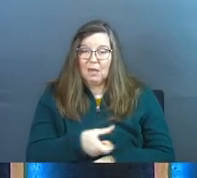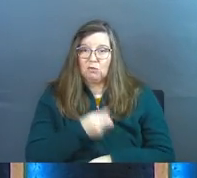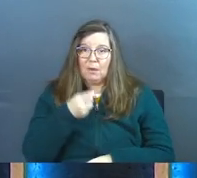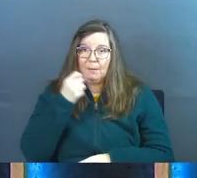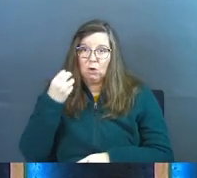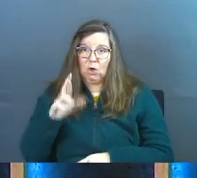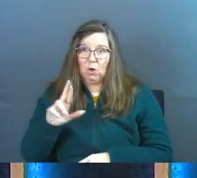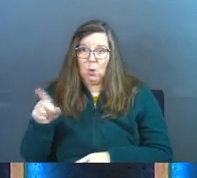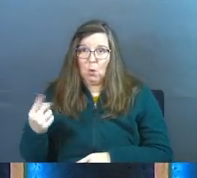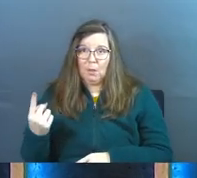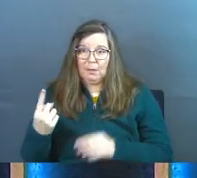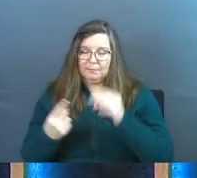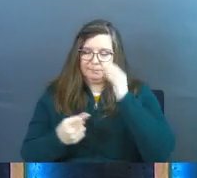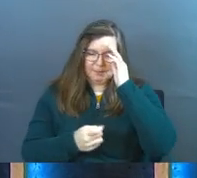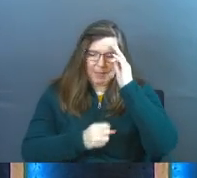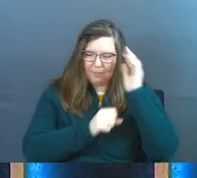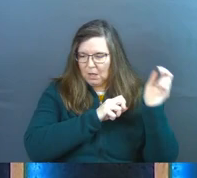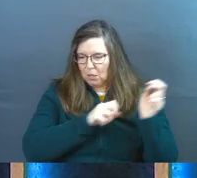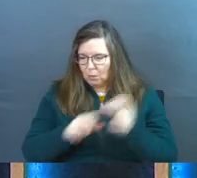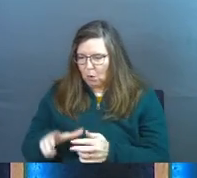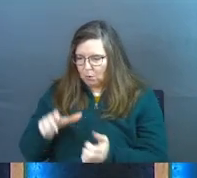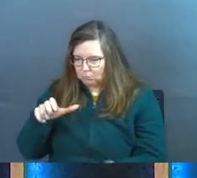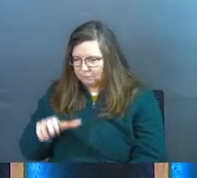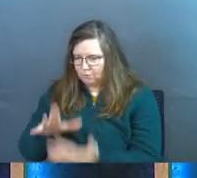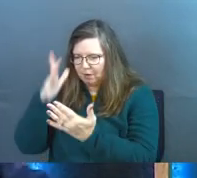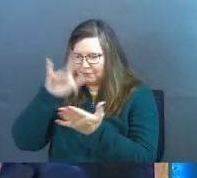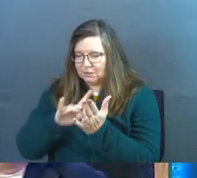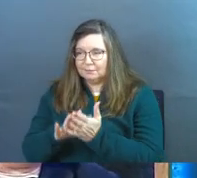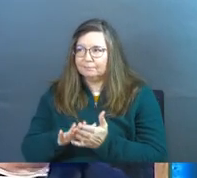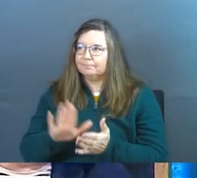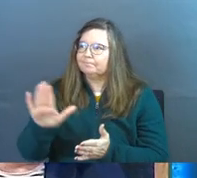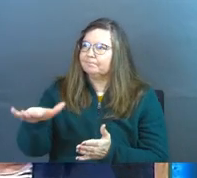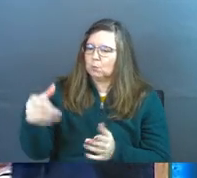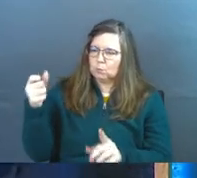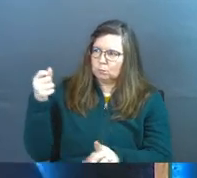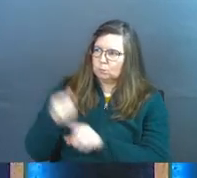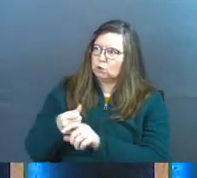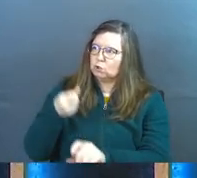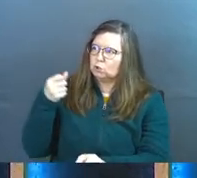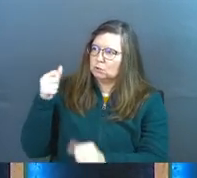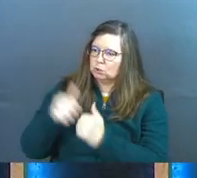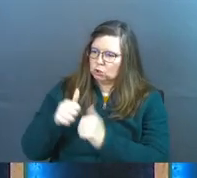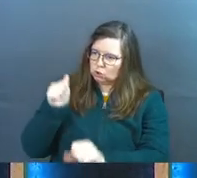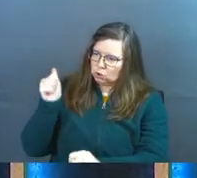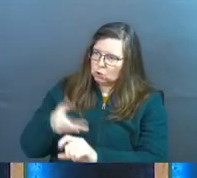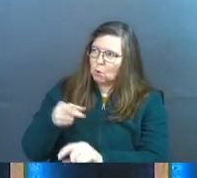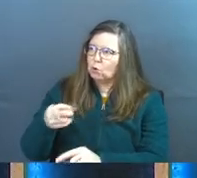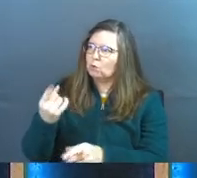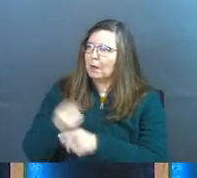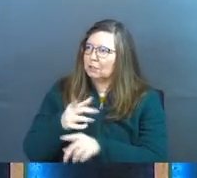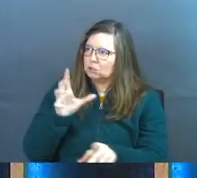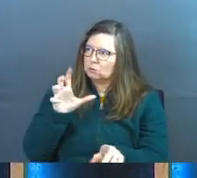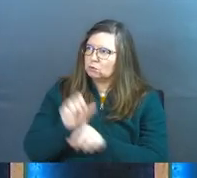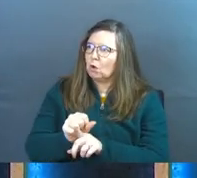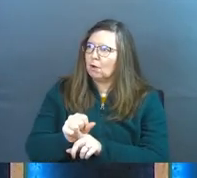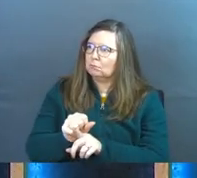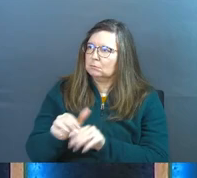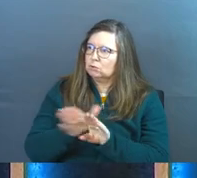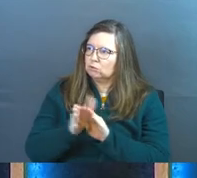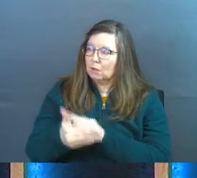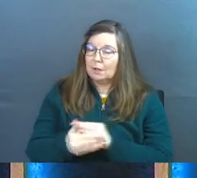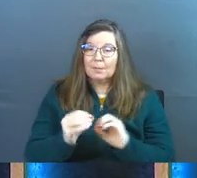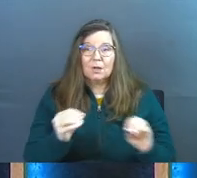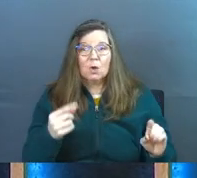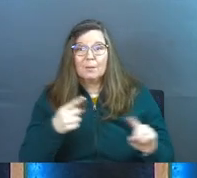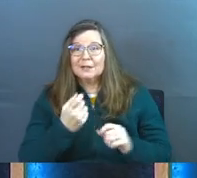her. And they throw her down in front of Jesus and said, we're supposed to stone her, right? Because she was caught in the act of adultery. At